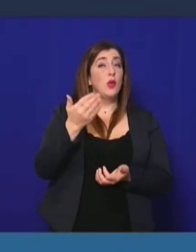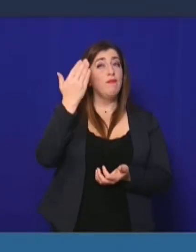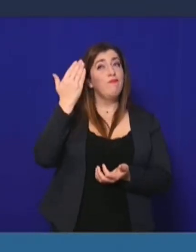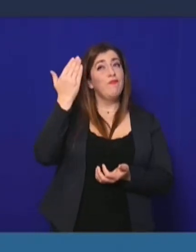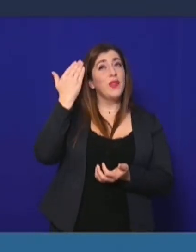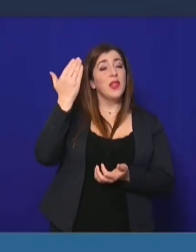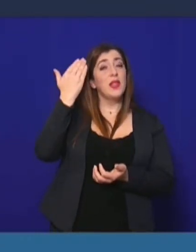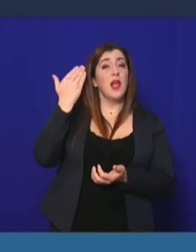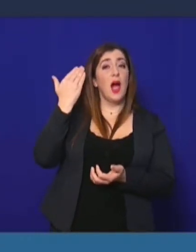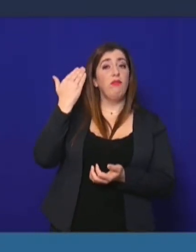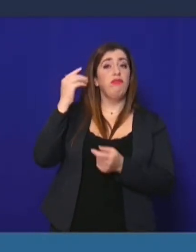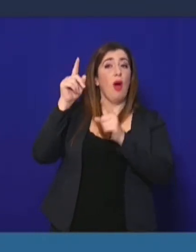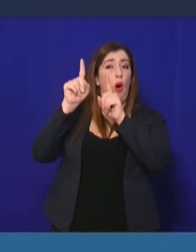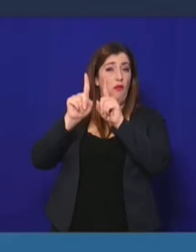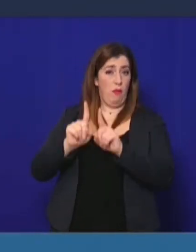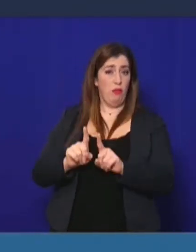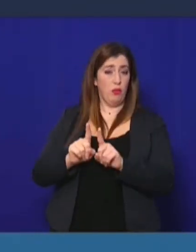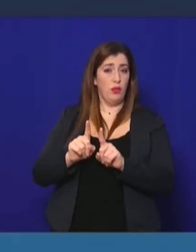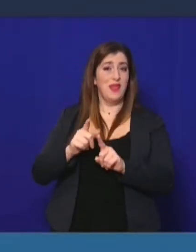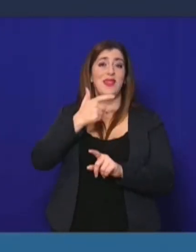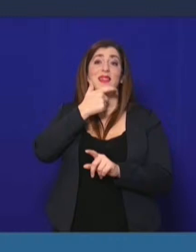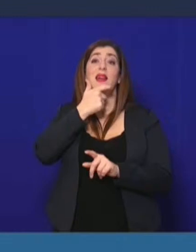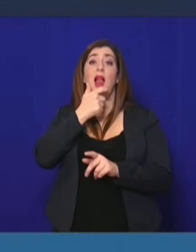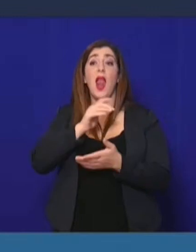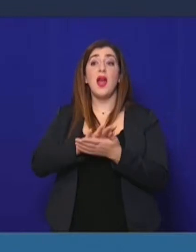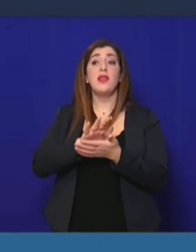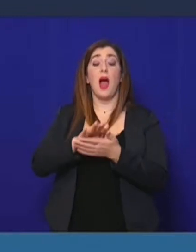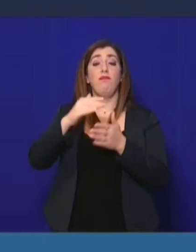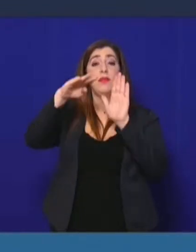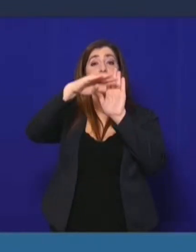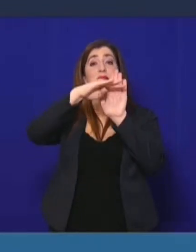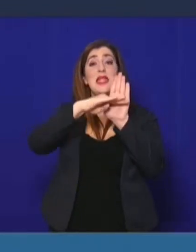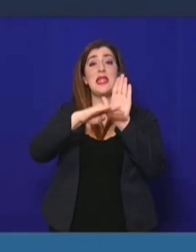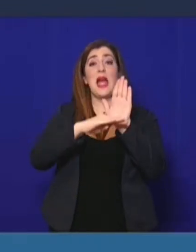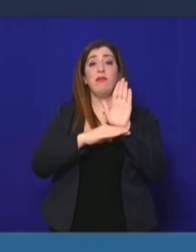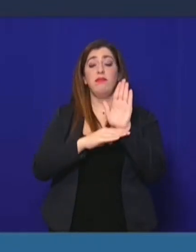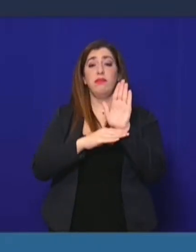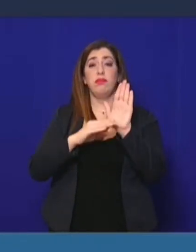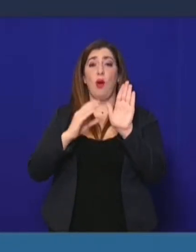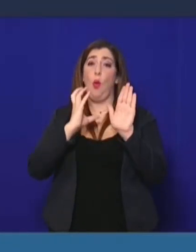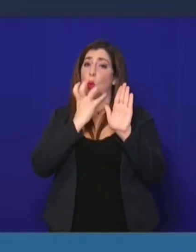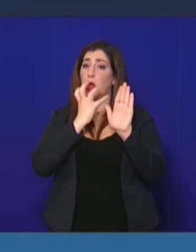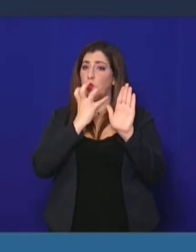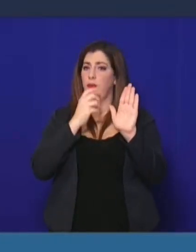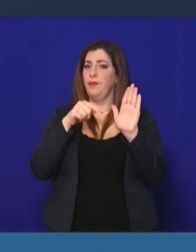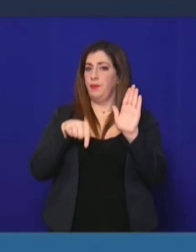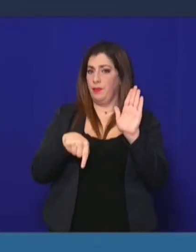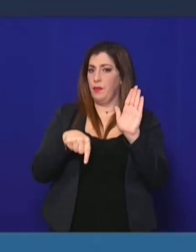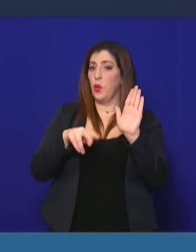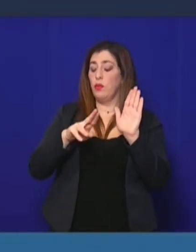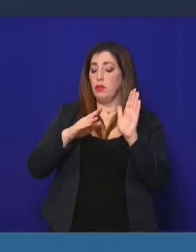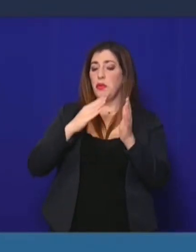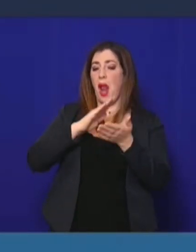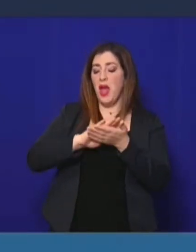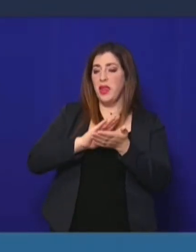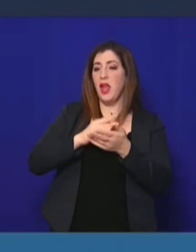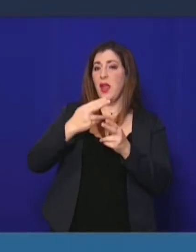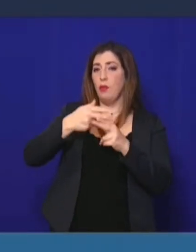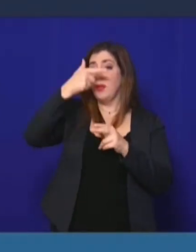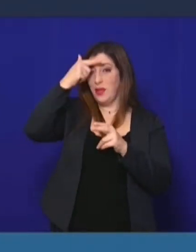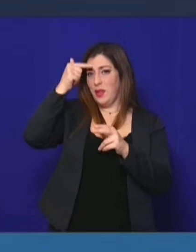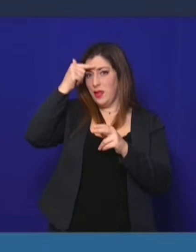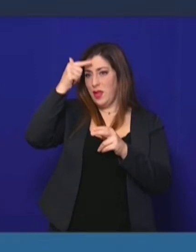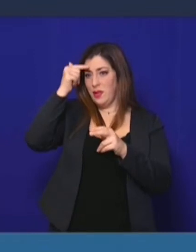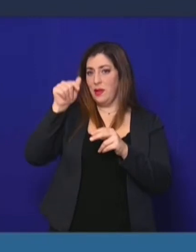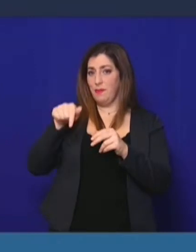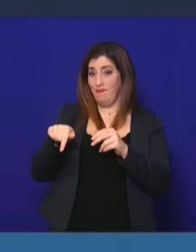diġà poġġejna l-Ingilterra fuq kwarantina u konna diġà qegħdin nittestjaw. U dak kien ta' vantaġġ meta inti tara li għandek pajjiż li